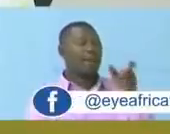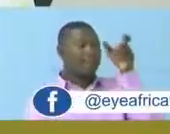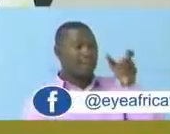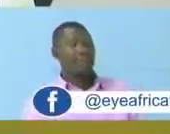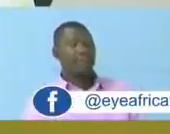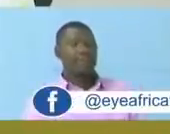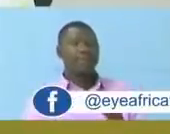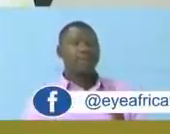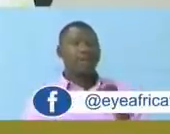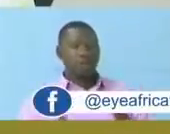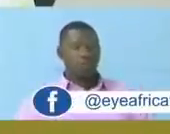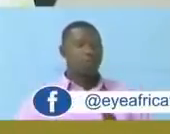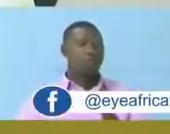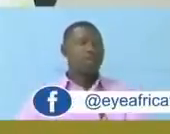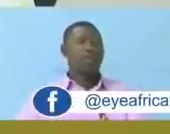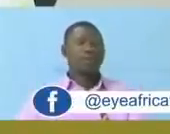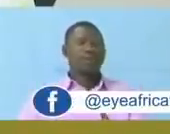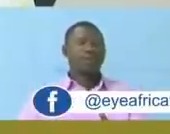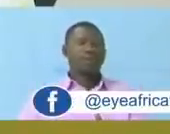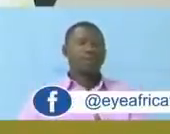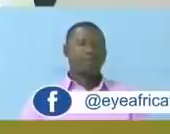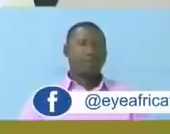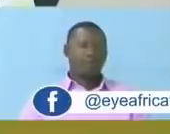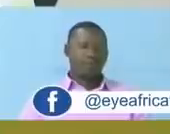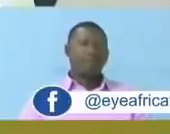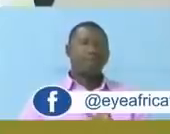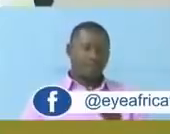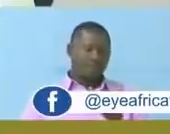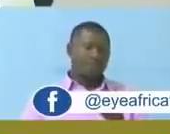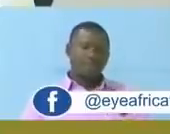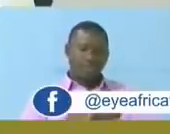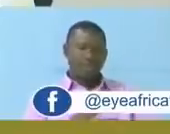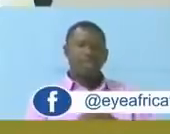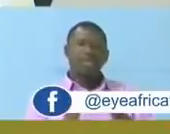nyin na nyanto nyen nyanna tankandi la le in a democracy